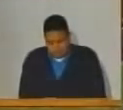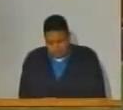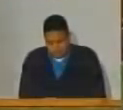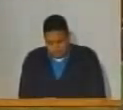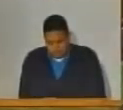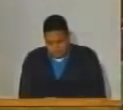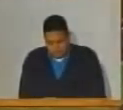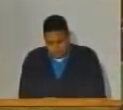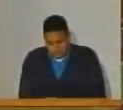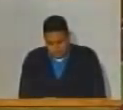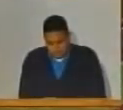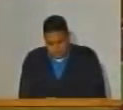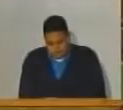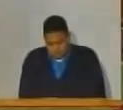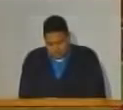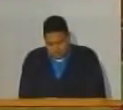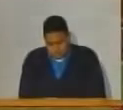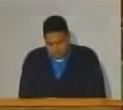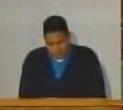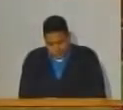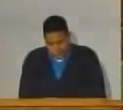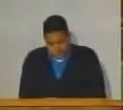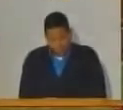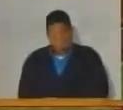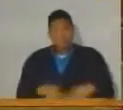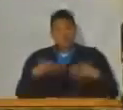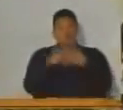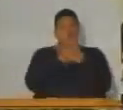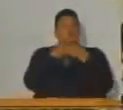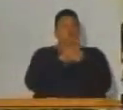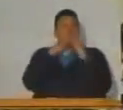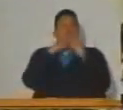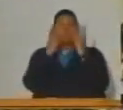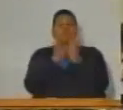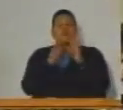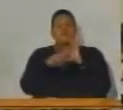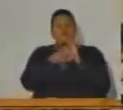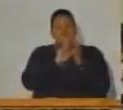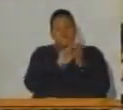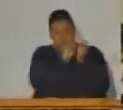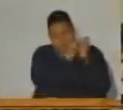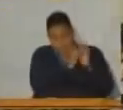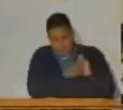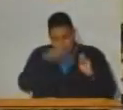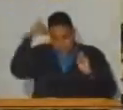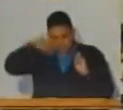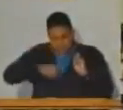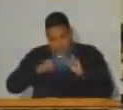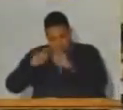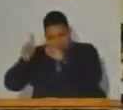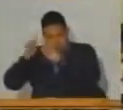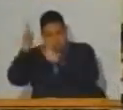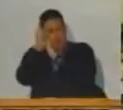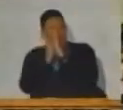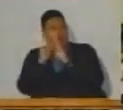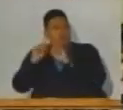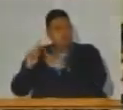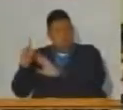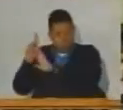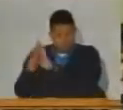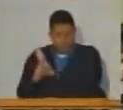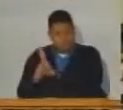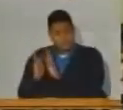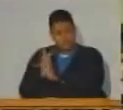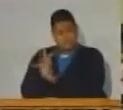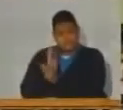New departments. The review, amendment, and introduction of legislation and policy in